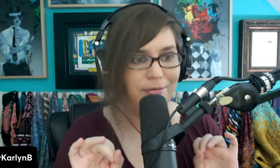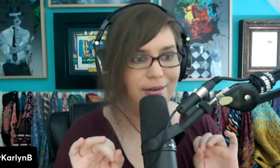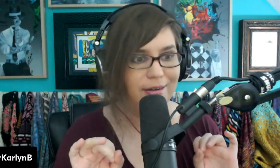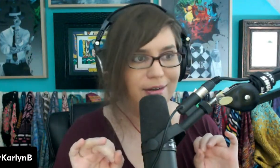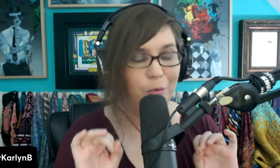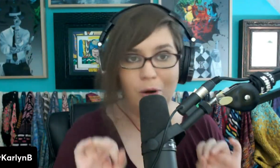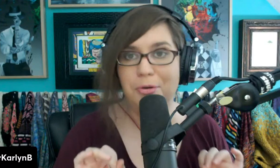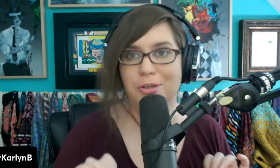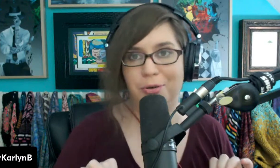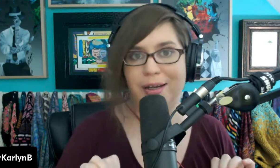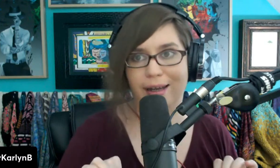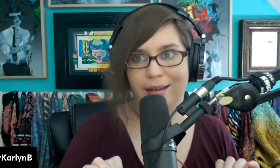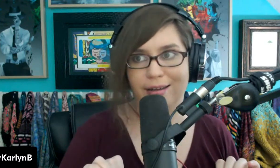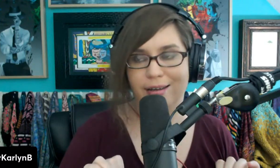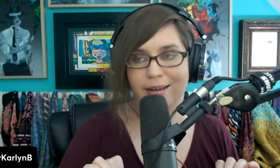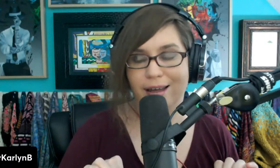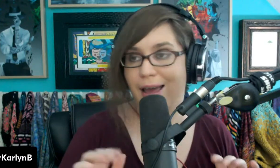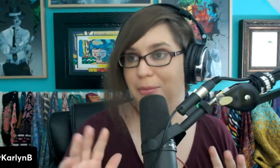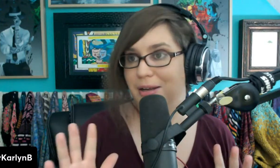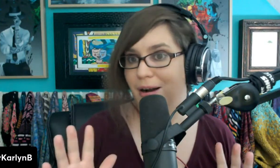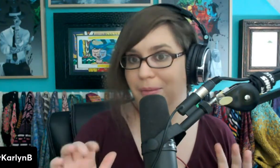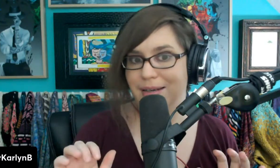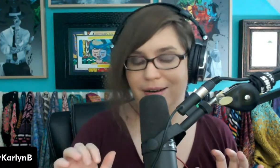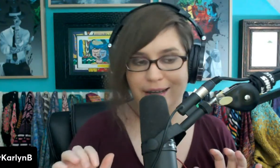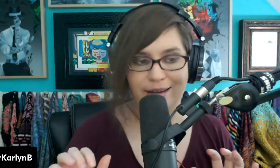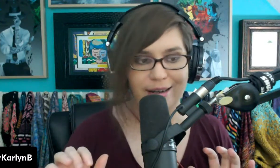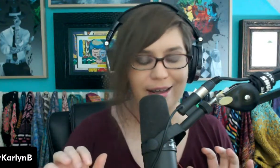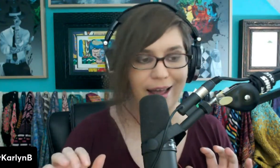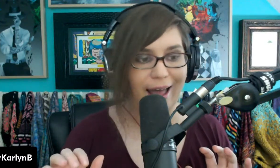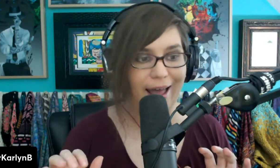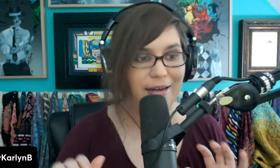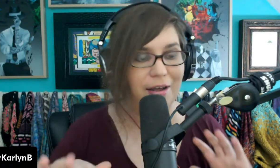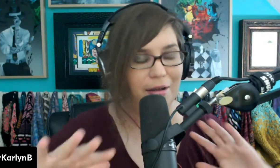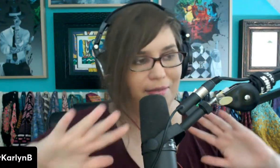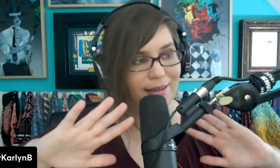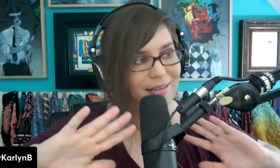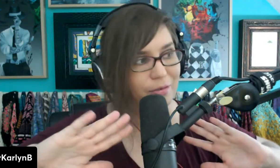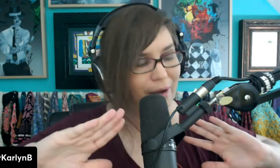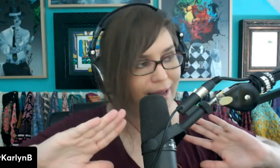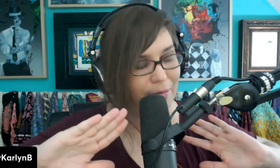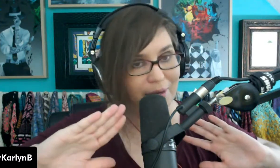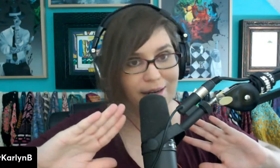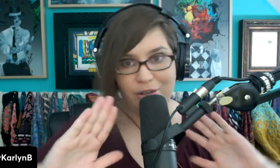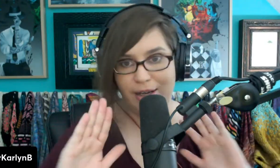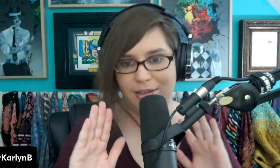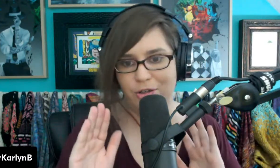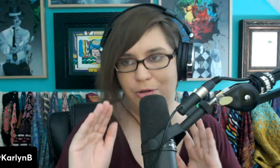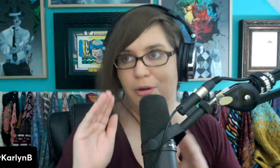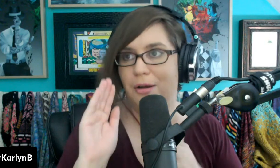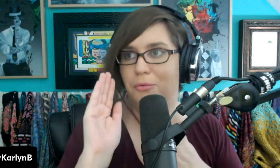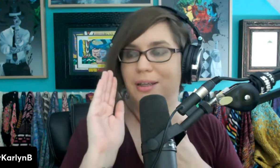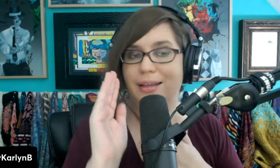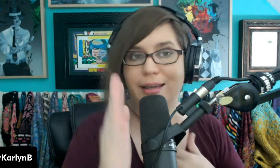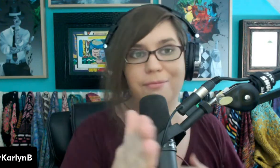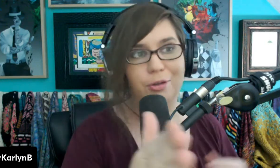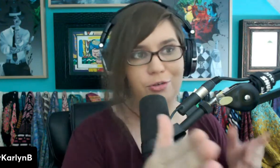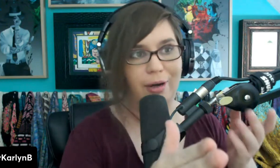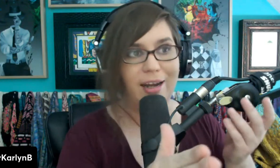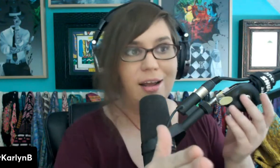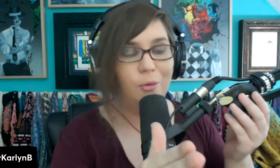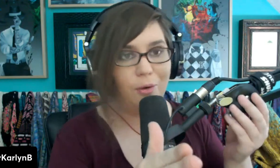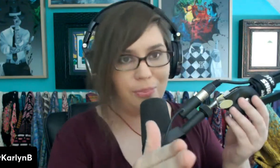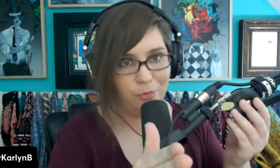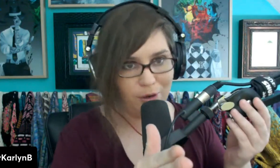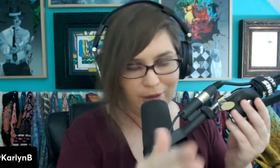live woke training and we comment on it. And this is when we get a chance to really